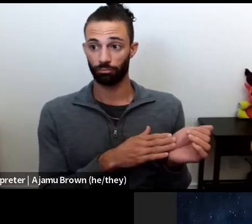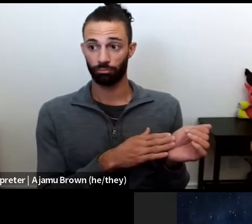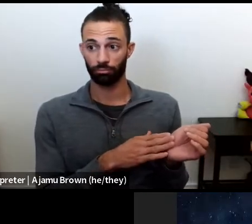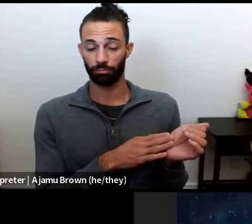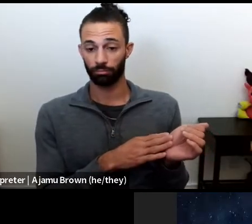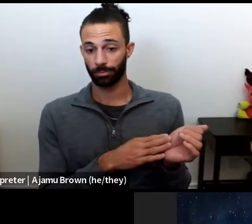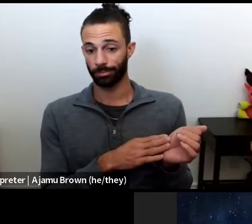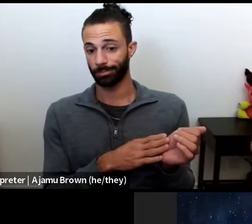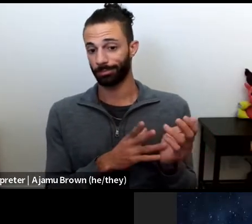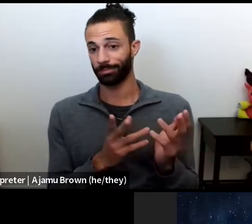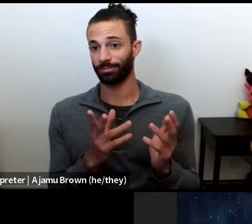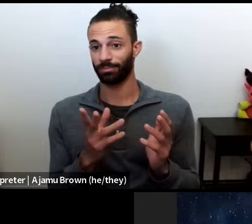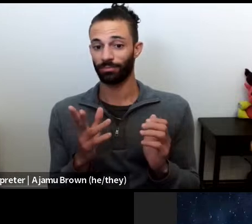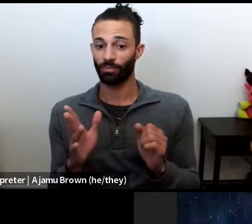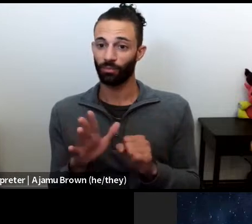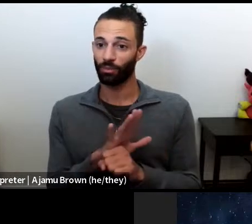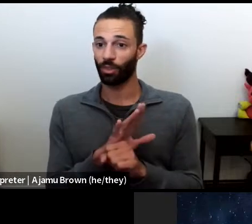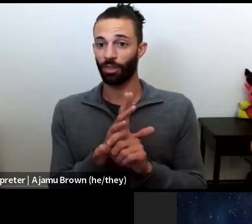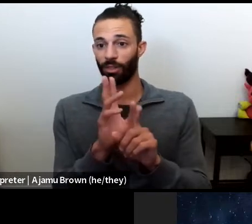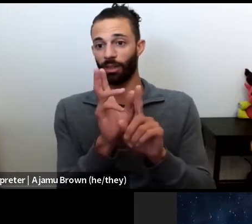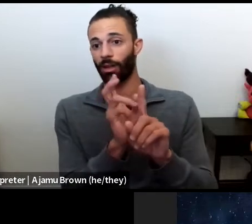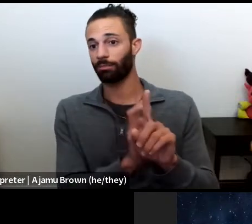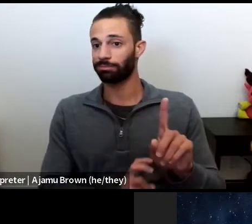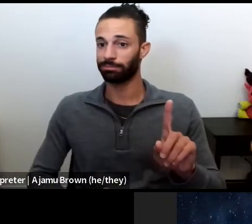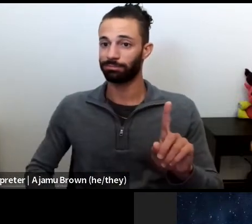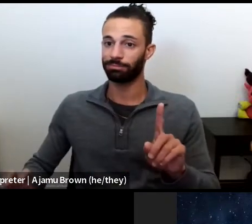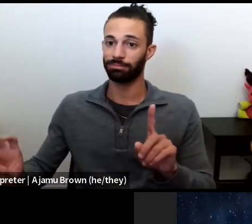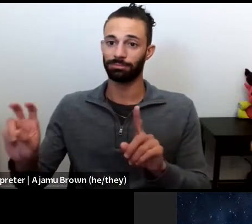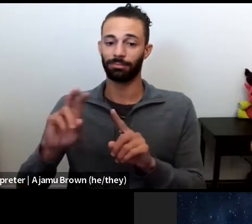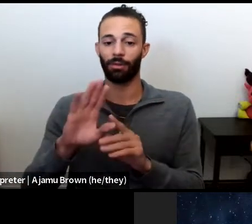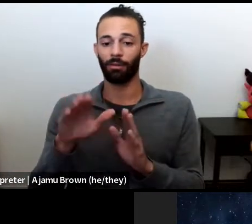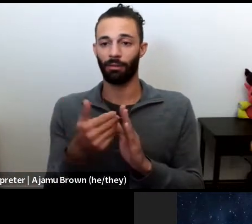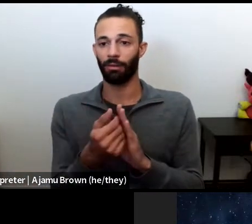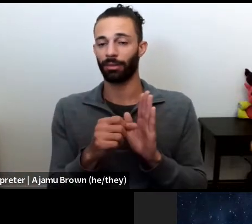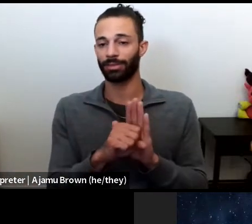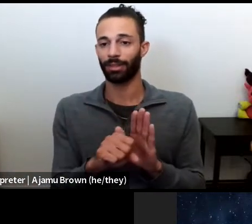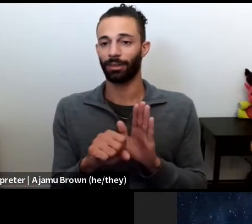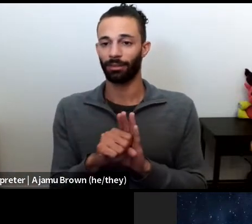We traveled through the entire zodiac.